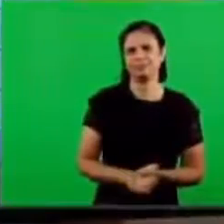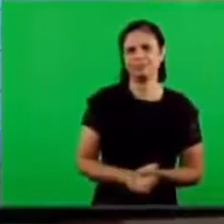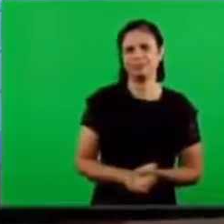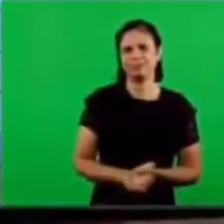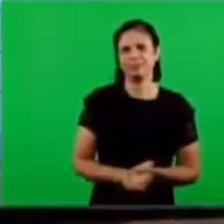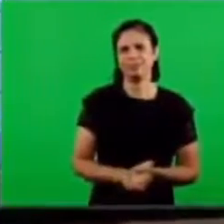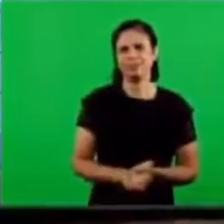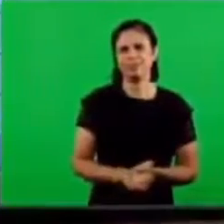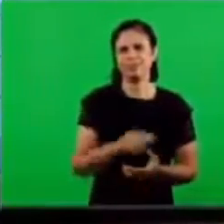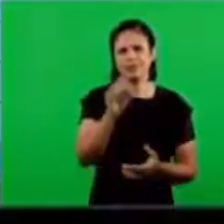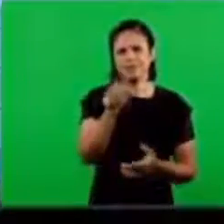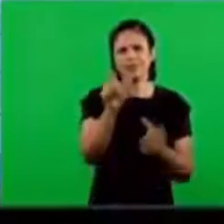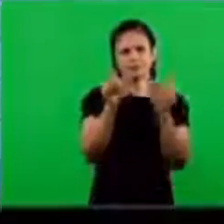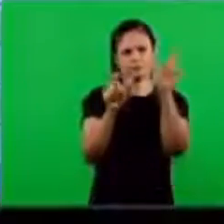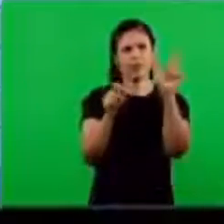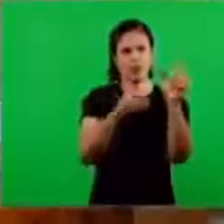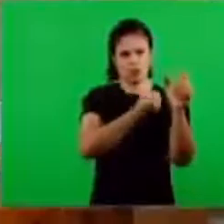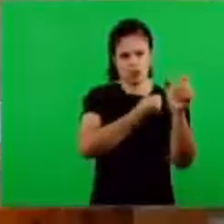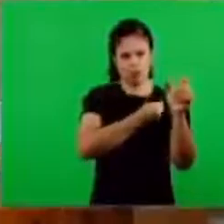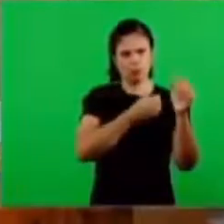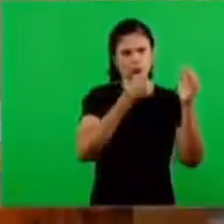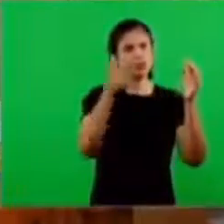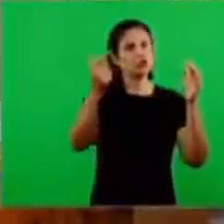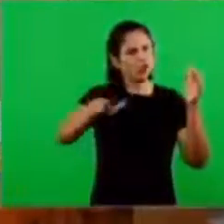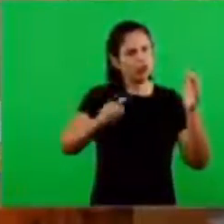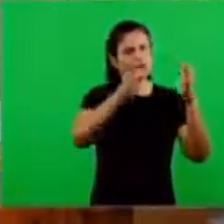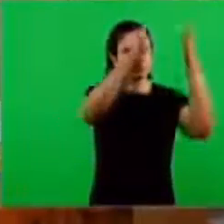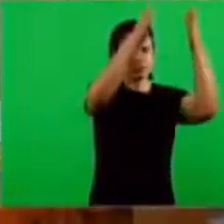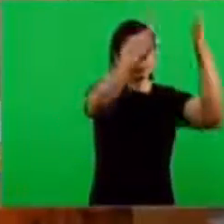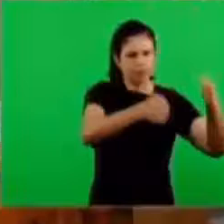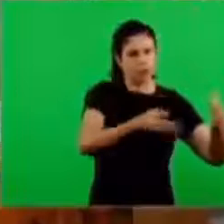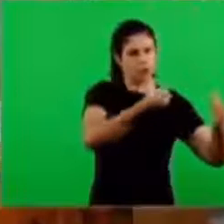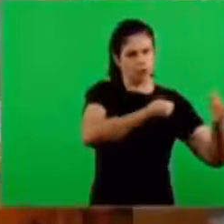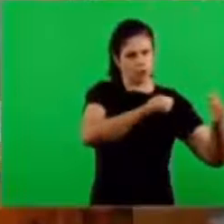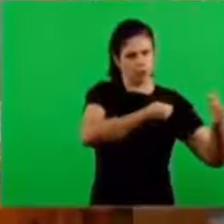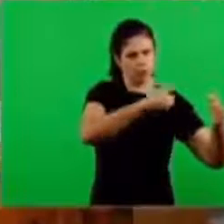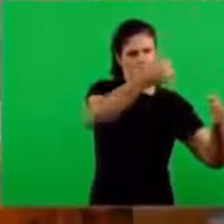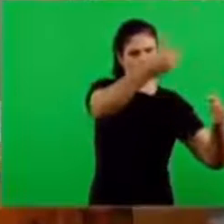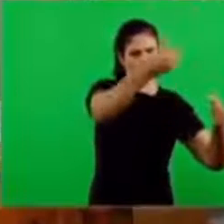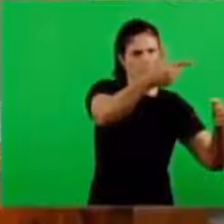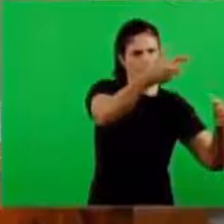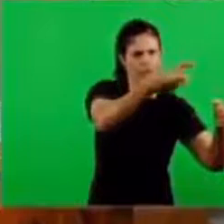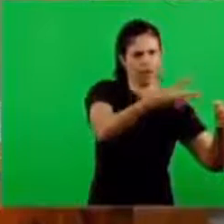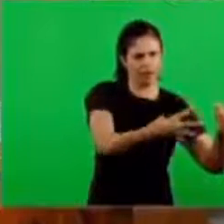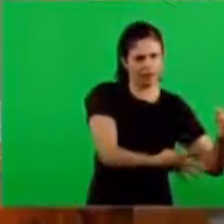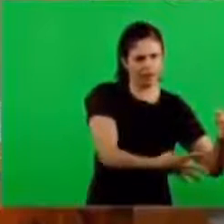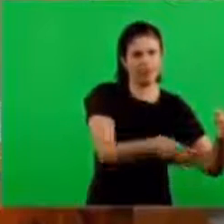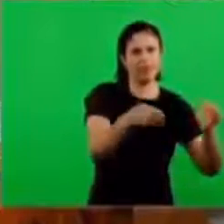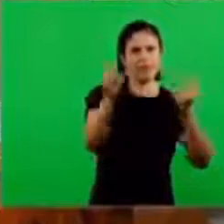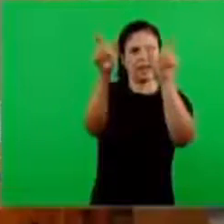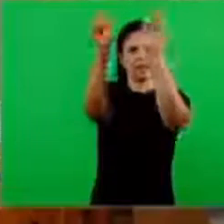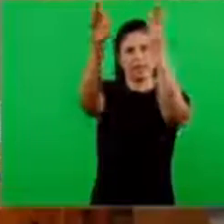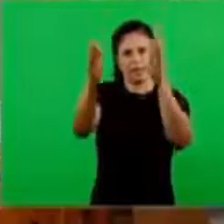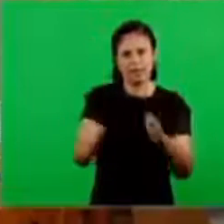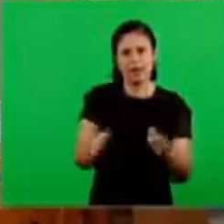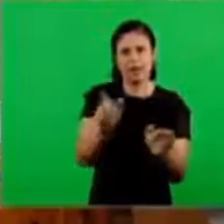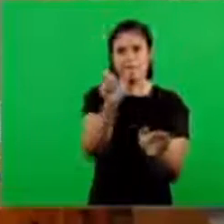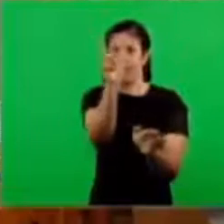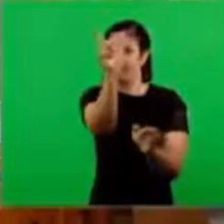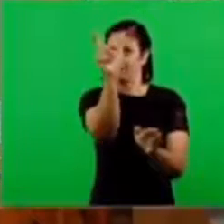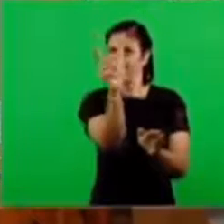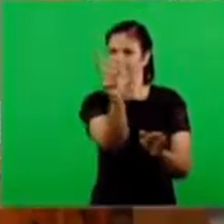is historic, yes. Number 12, so you have a number. You have a number that's much inferior than the ones that are most